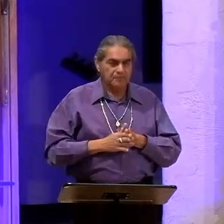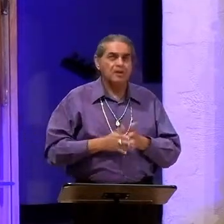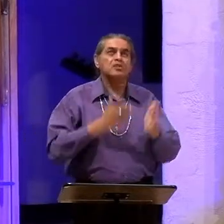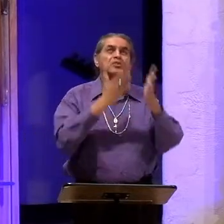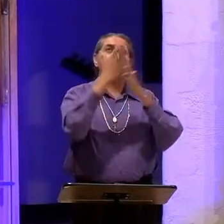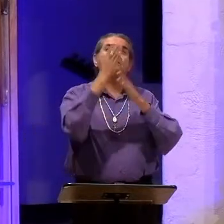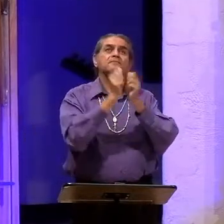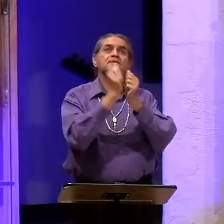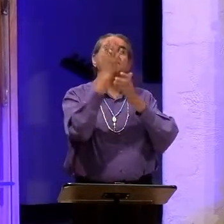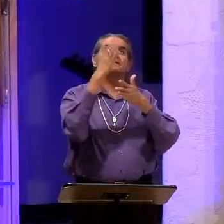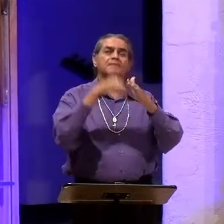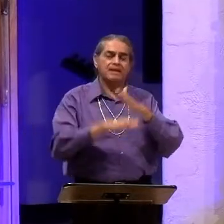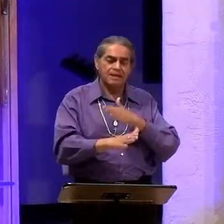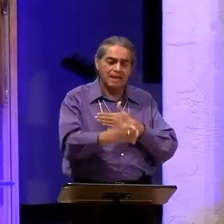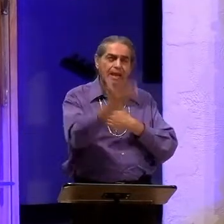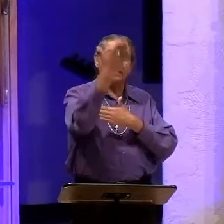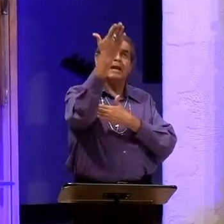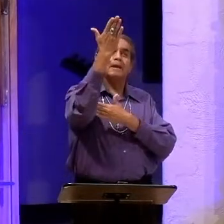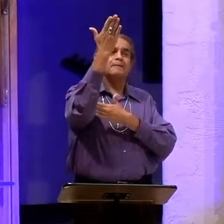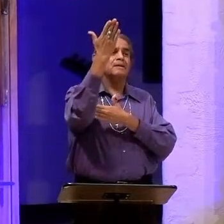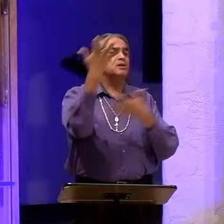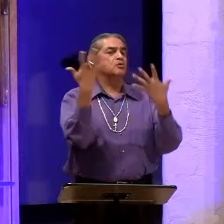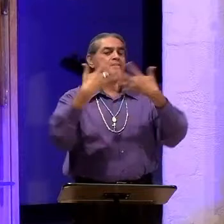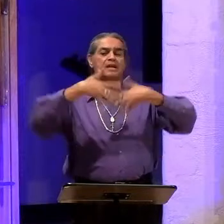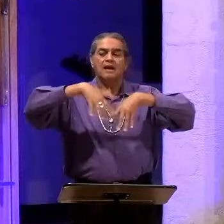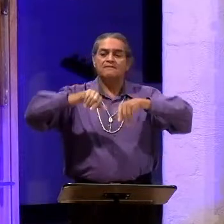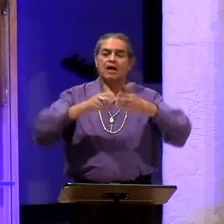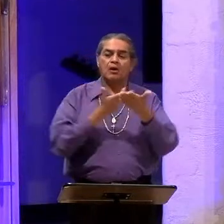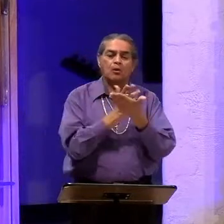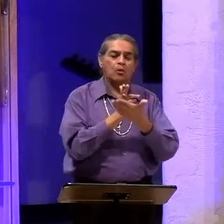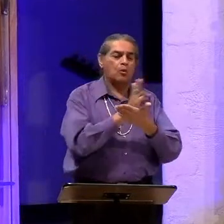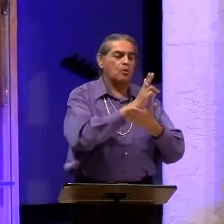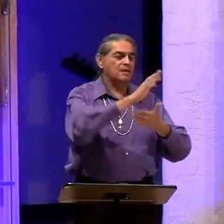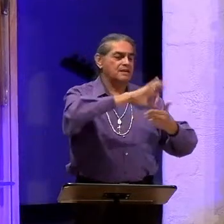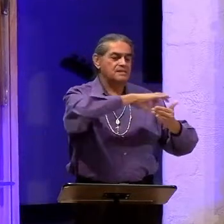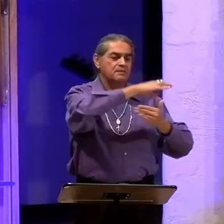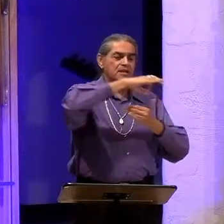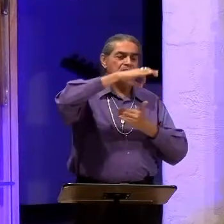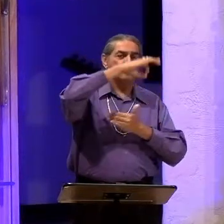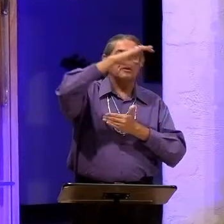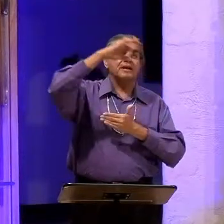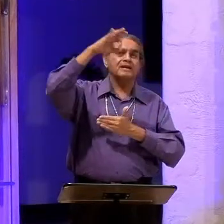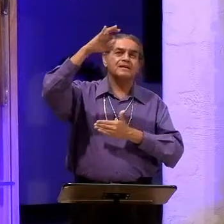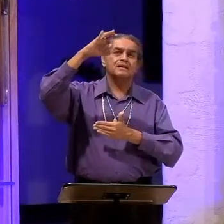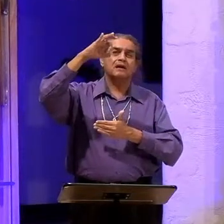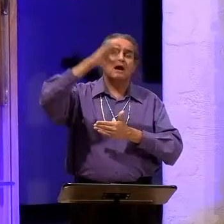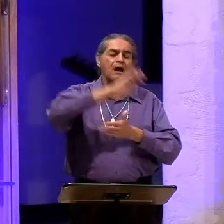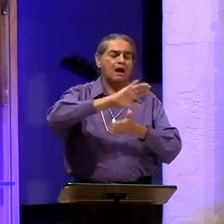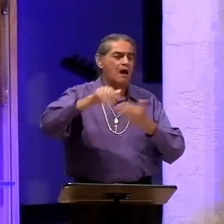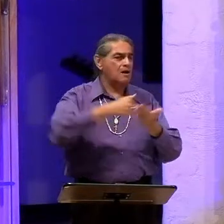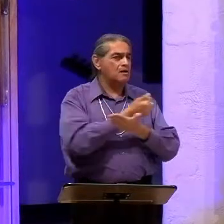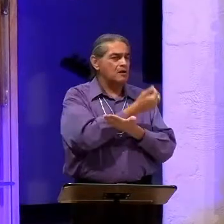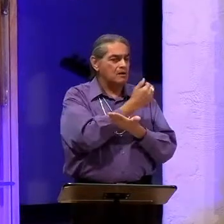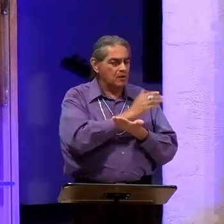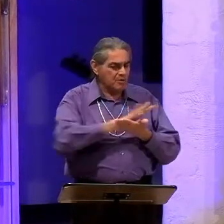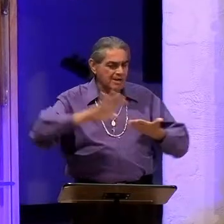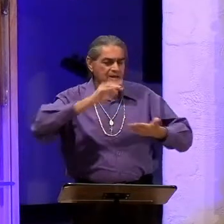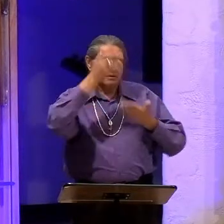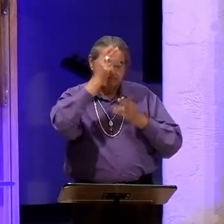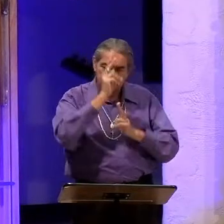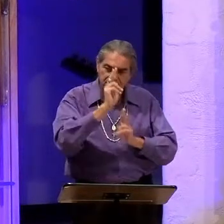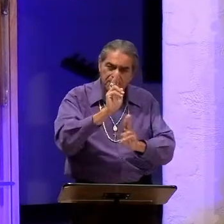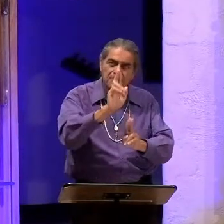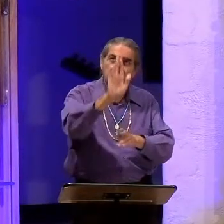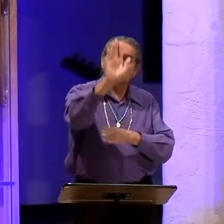Through him, with him, in him, in the unity of the Holy Spirit, all glory and honor